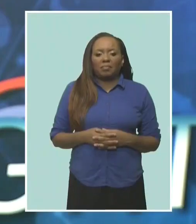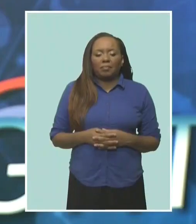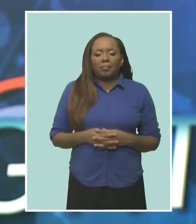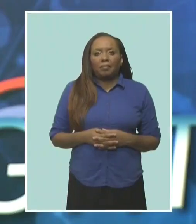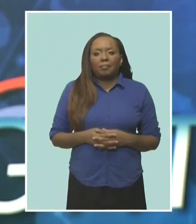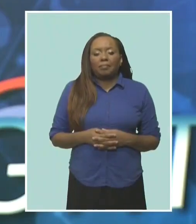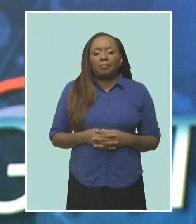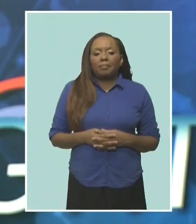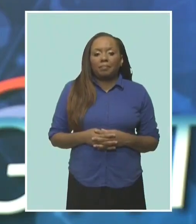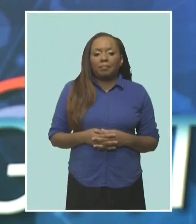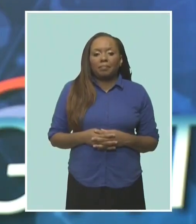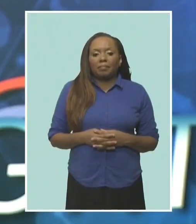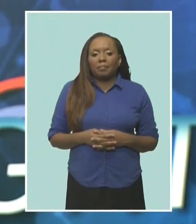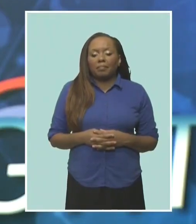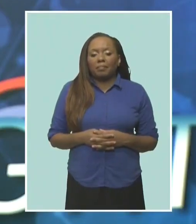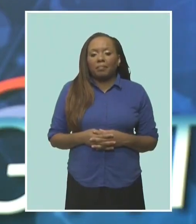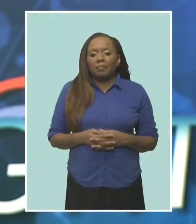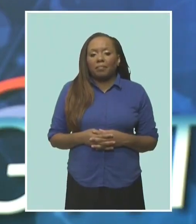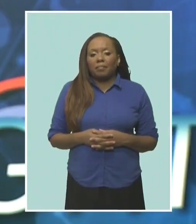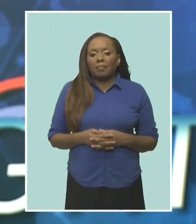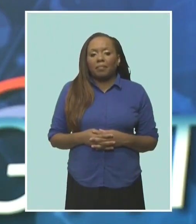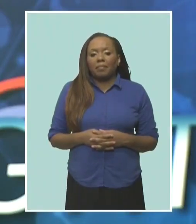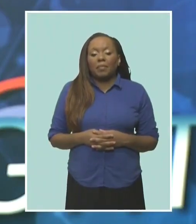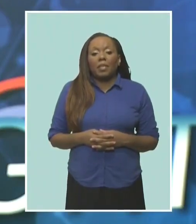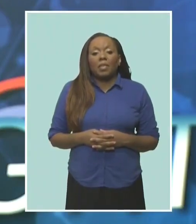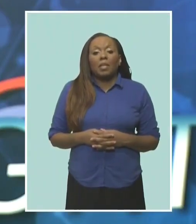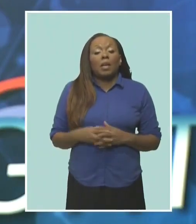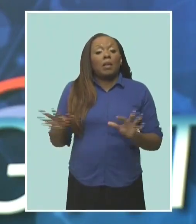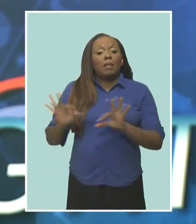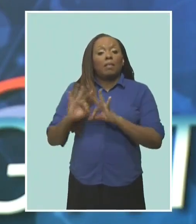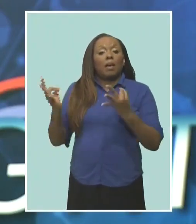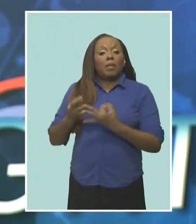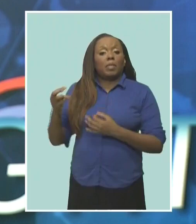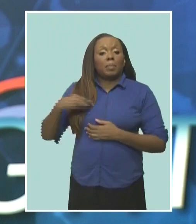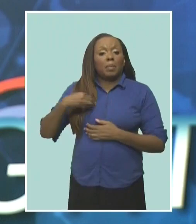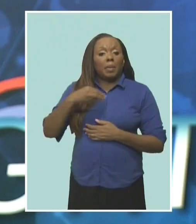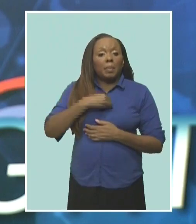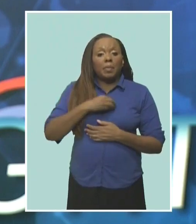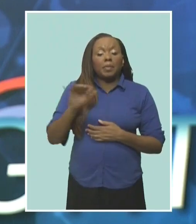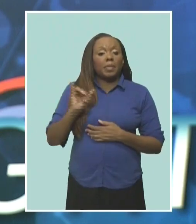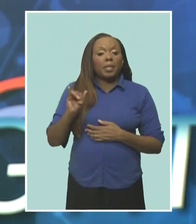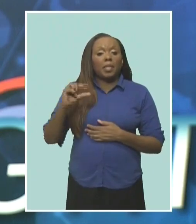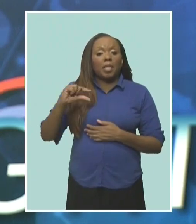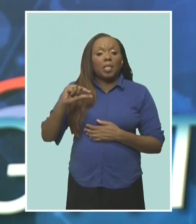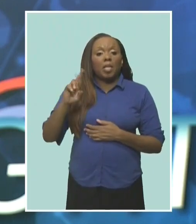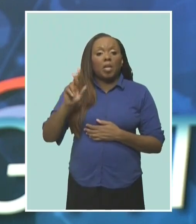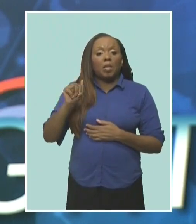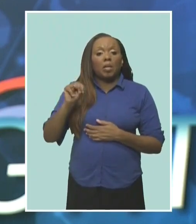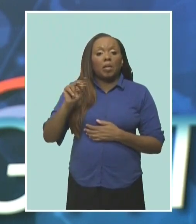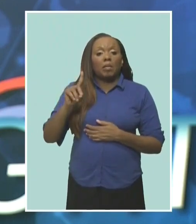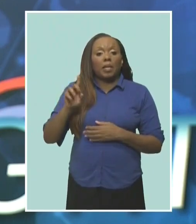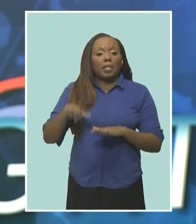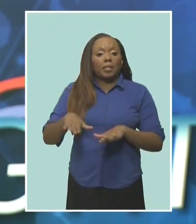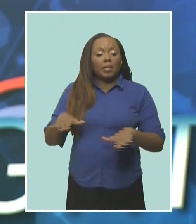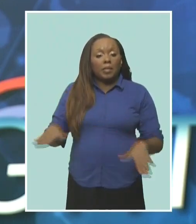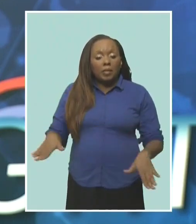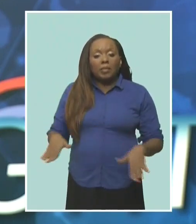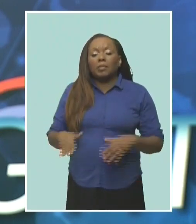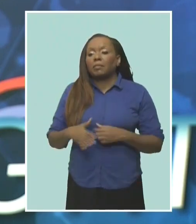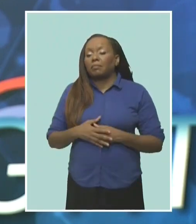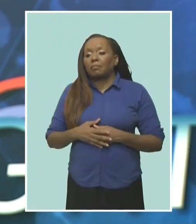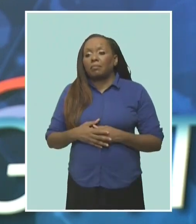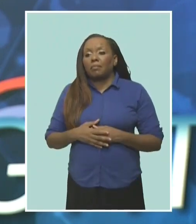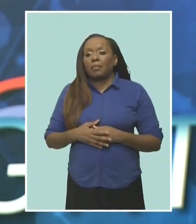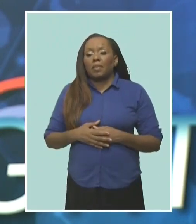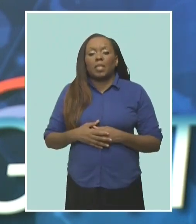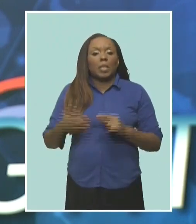The premature acquisition of land by grandchildren, physical abuse and elderly abandonment are all complaints made to the